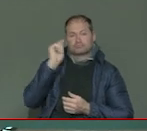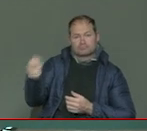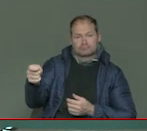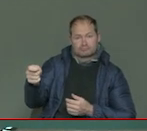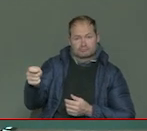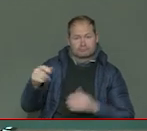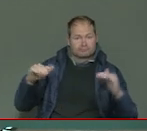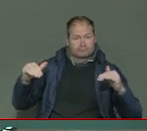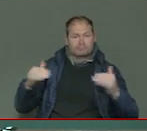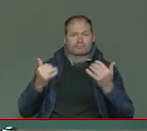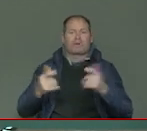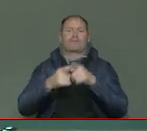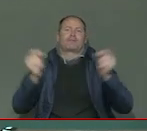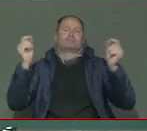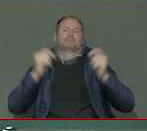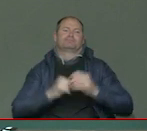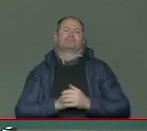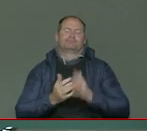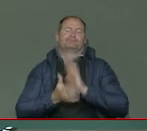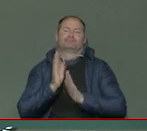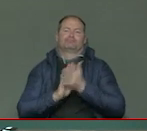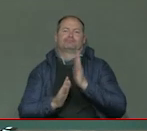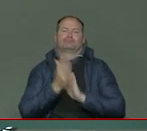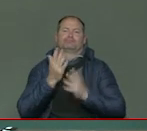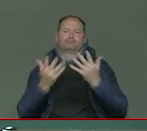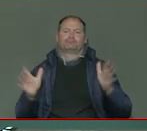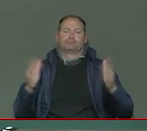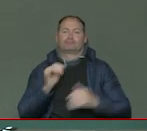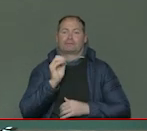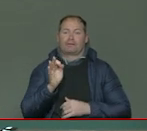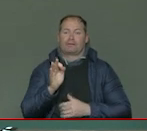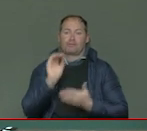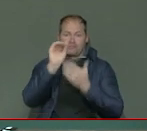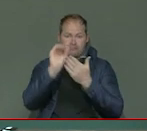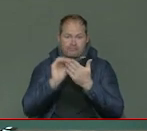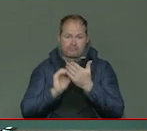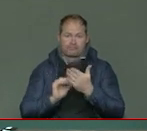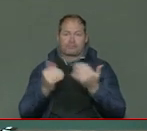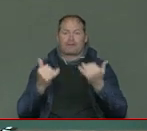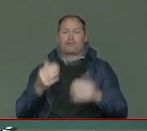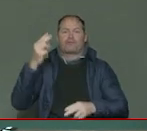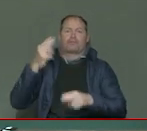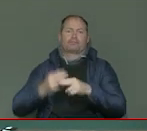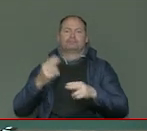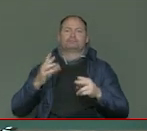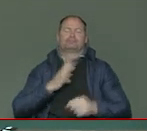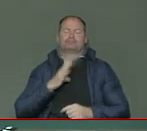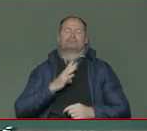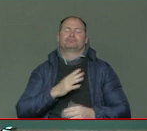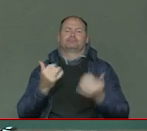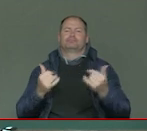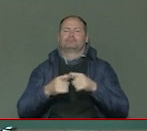now been handled. It is finished in now. It was recorded and everything is fine with the previous month. All